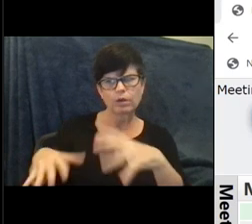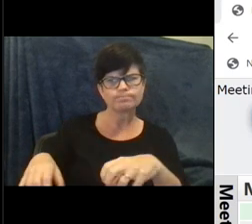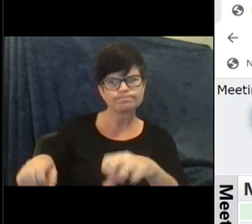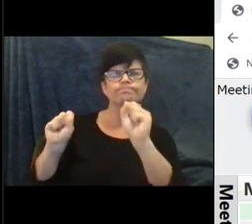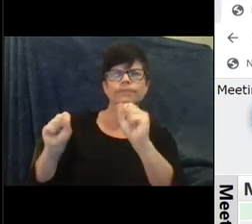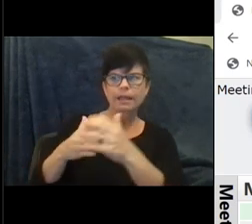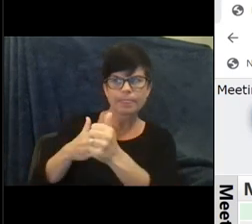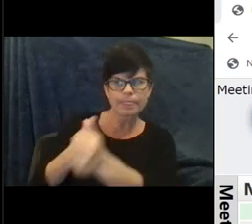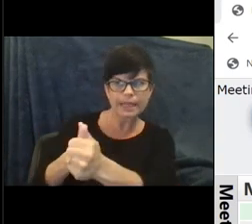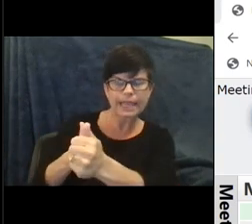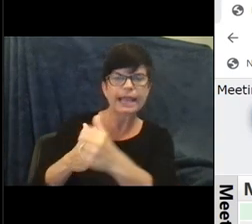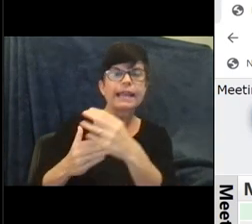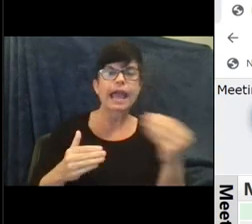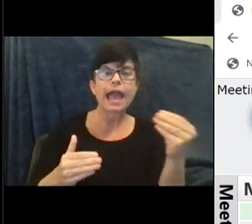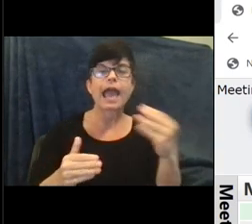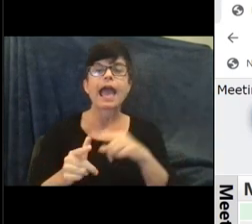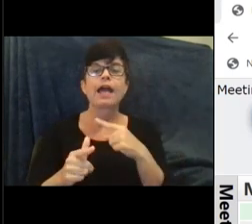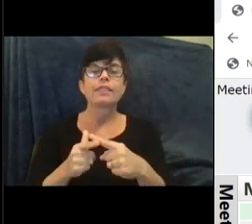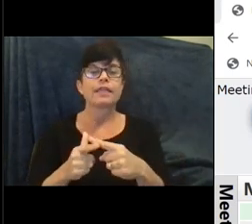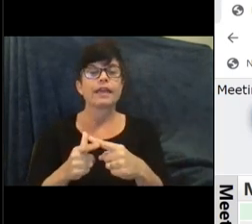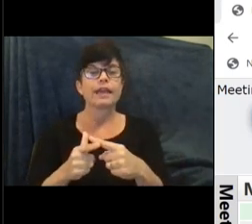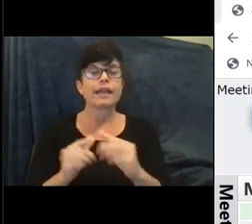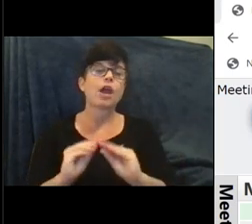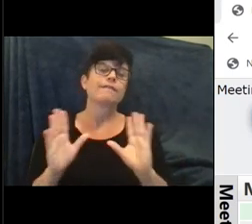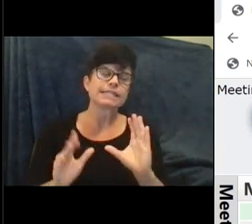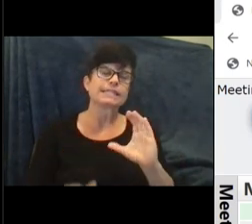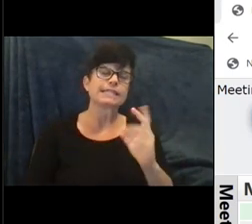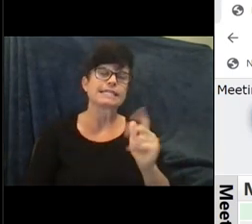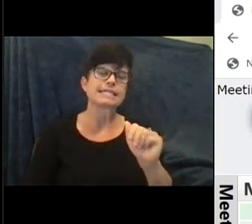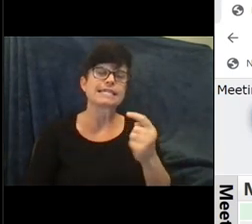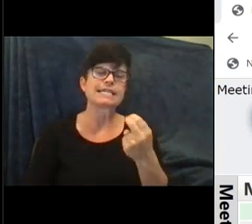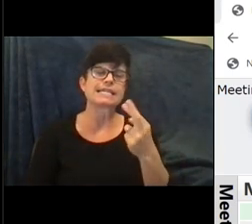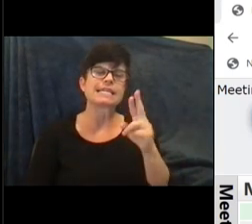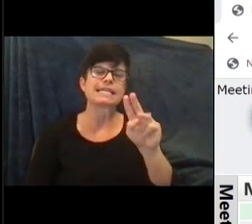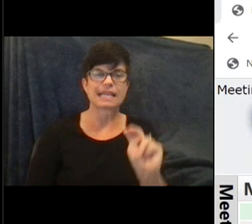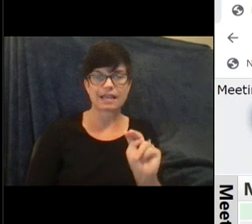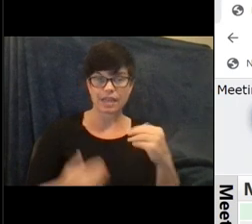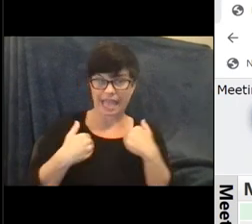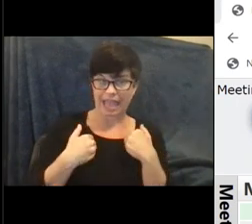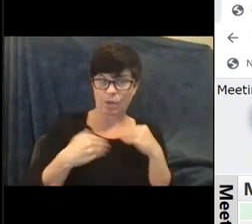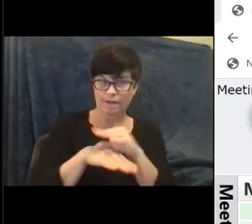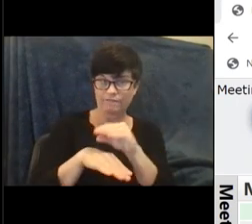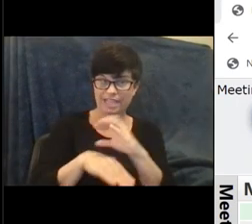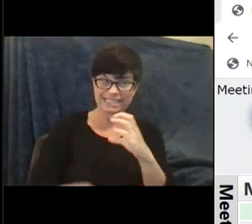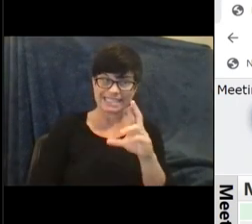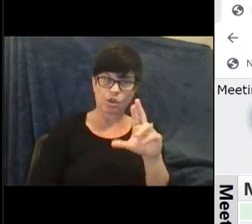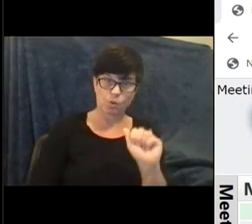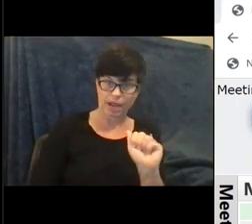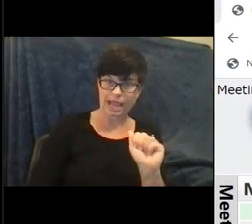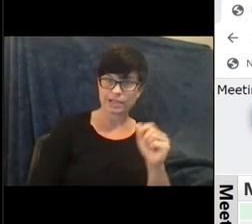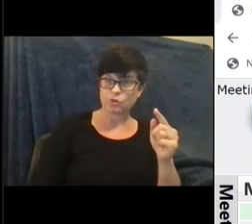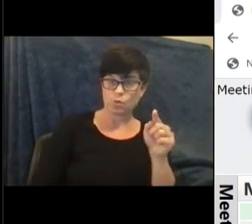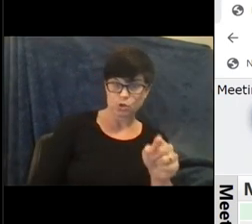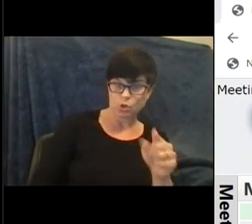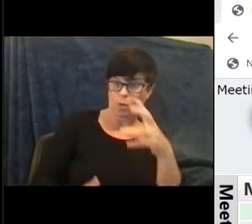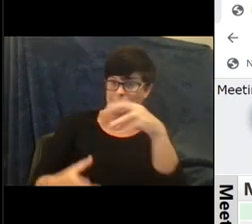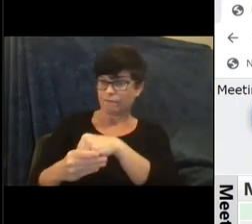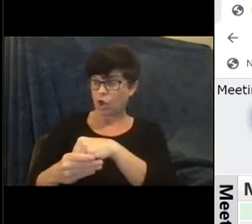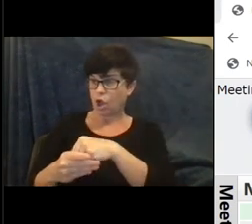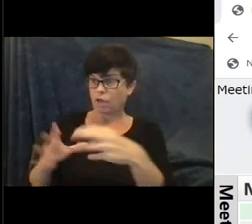lead on it. And then obviously, Catherine, you know, how it affects the CRA, you know, then you would be involved as well.